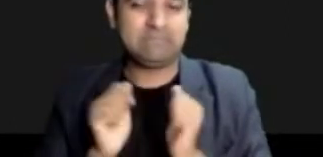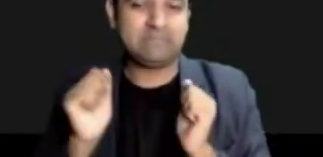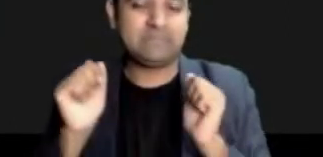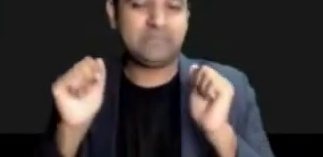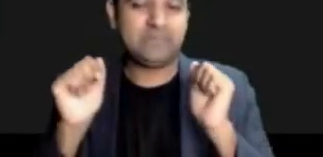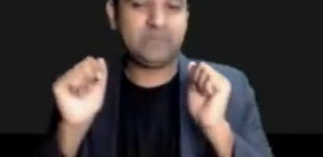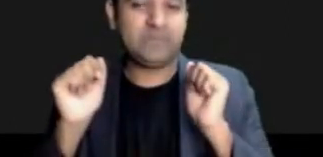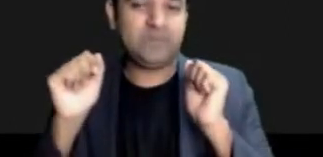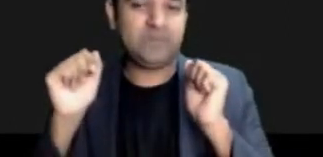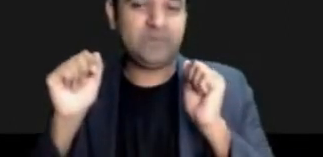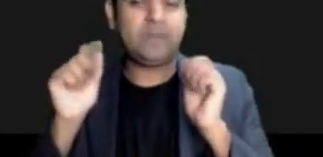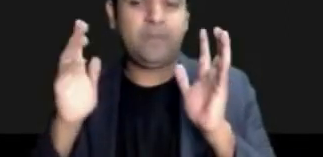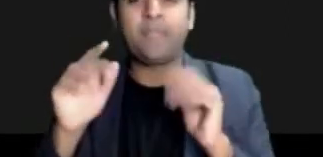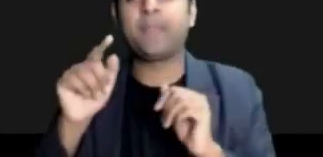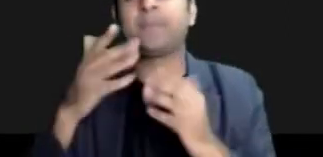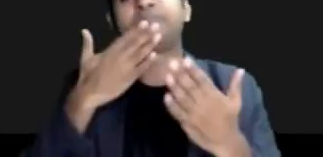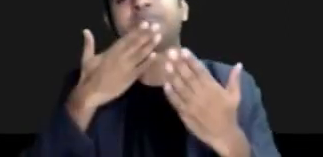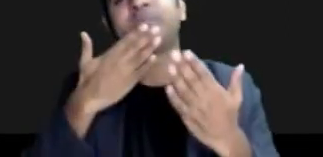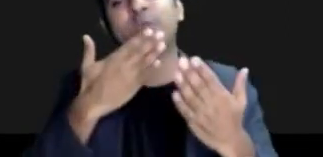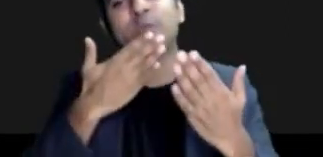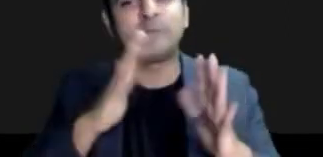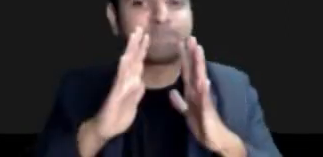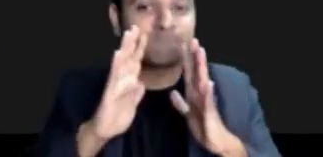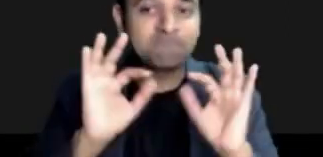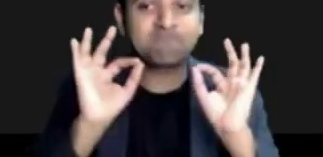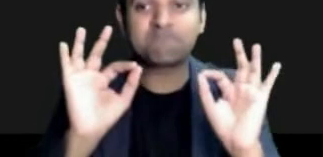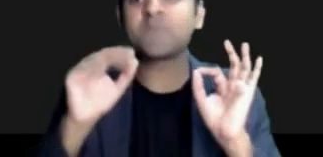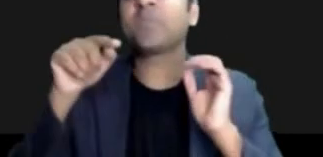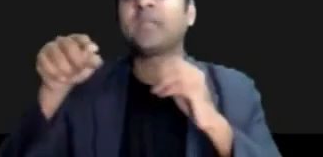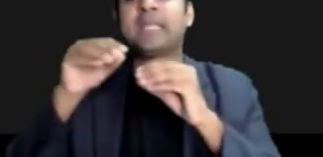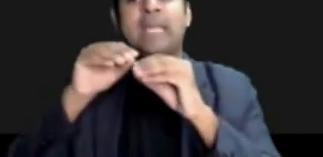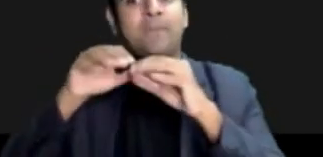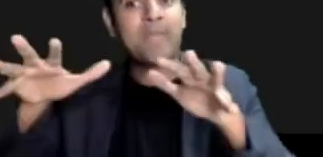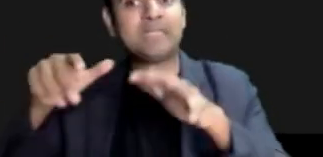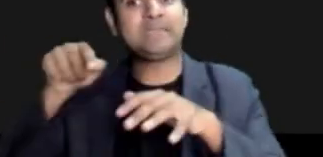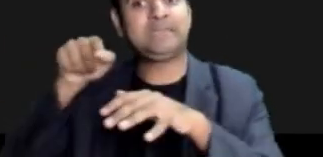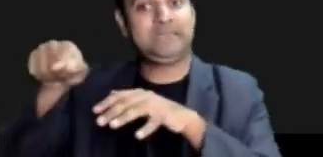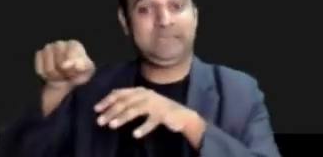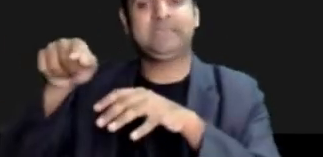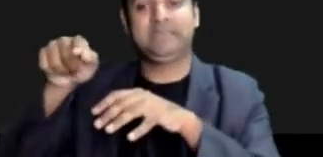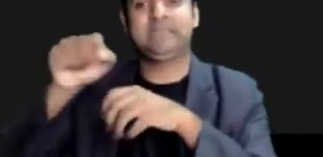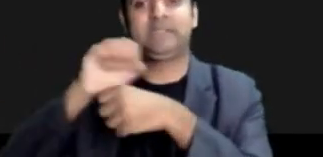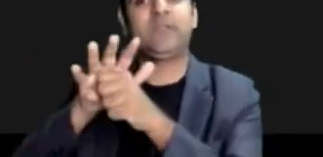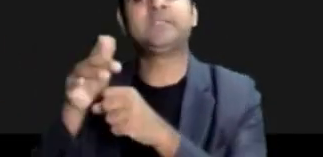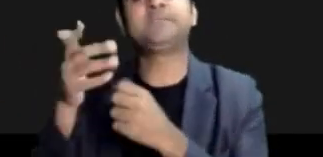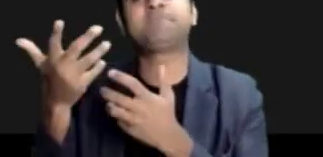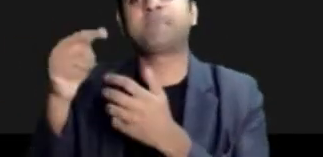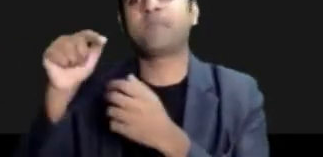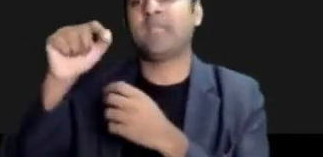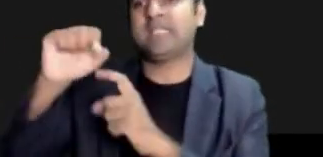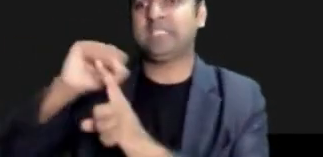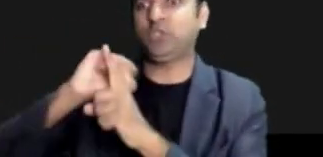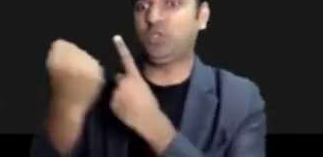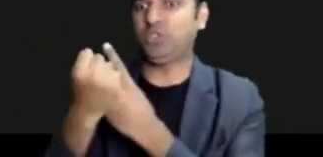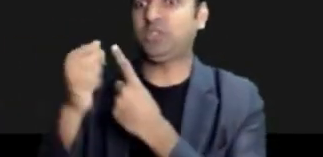the situation, and we like trying to revive the partnerships because